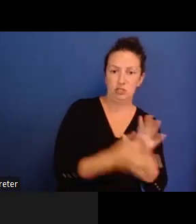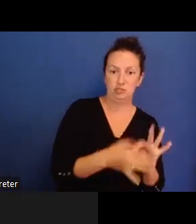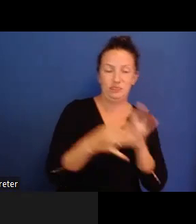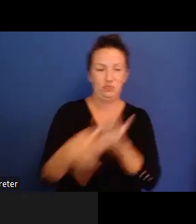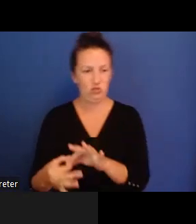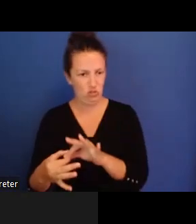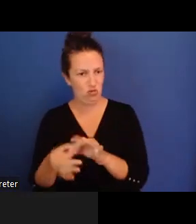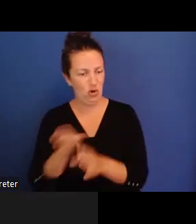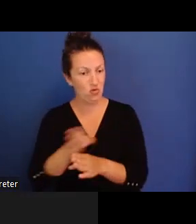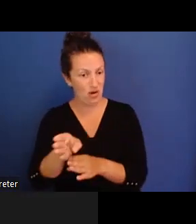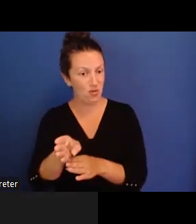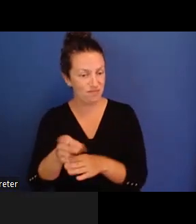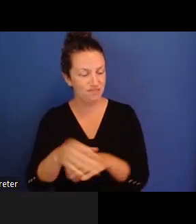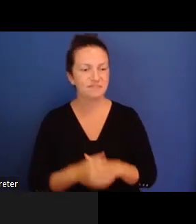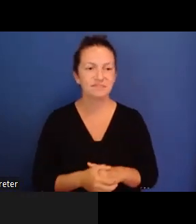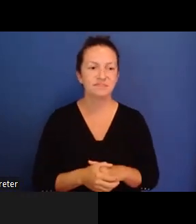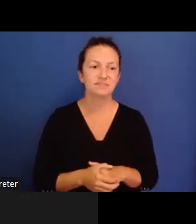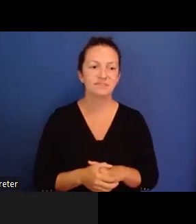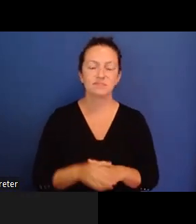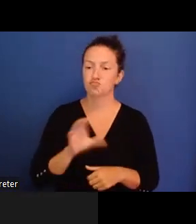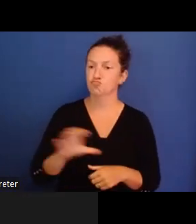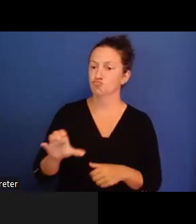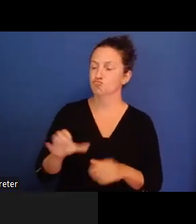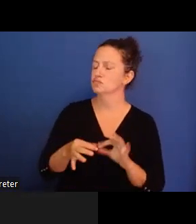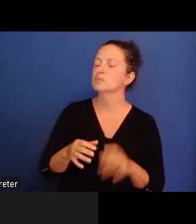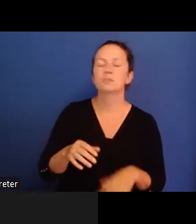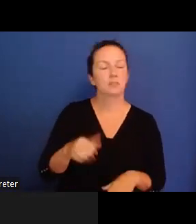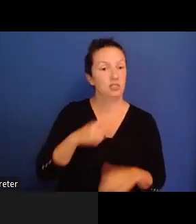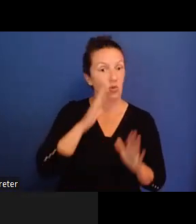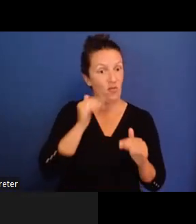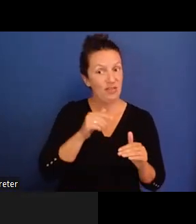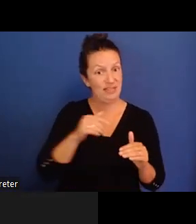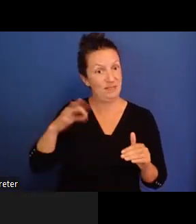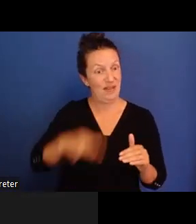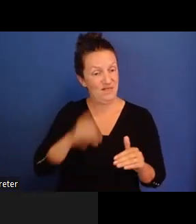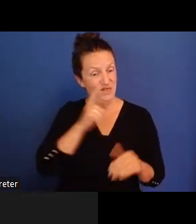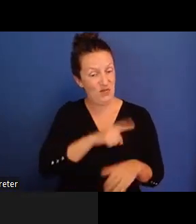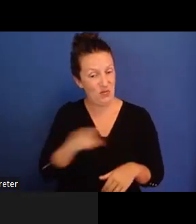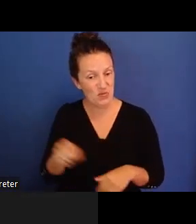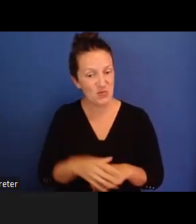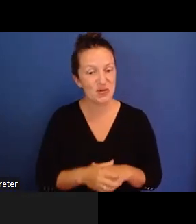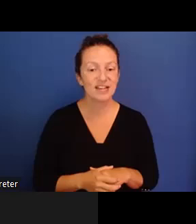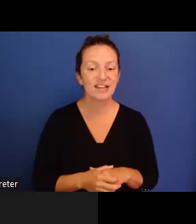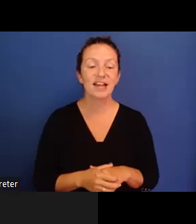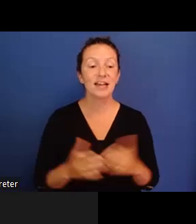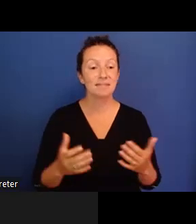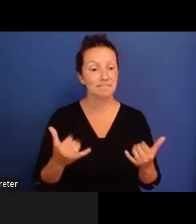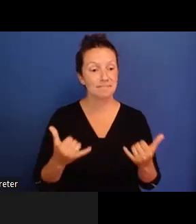So we hope you have found this useful. And I am going to